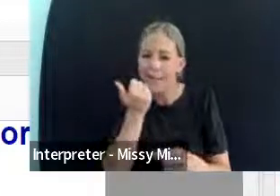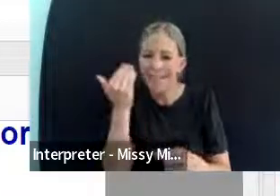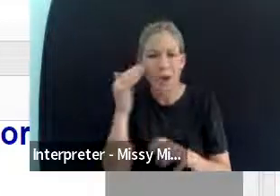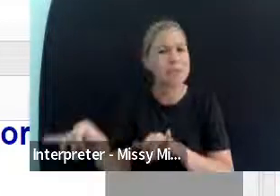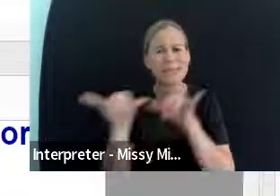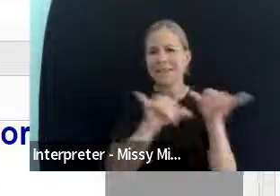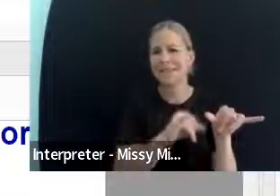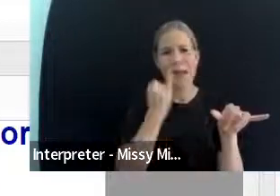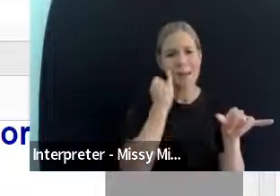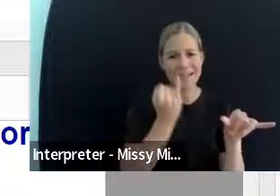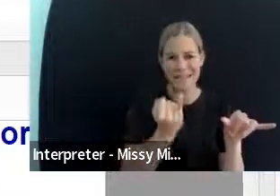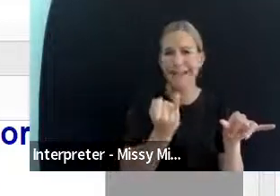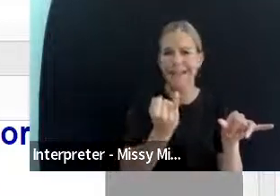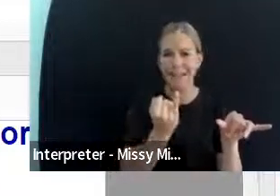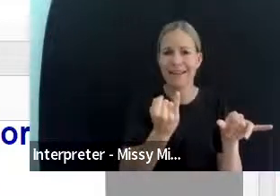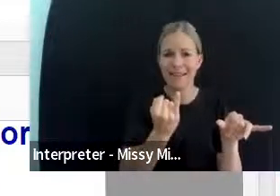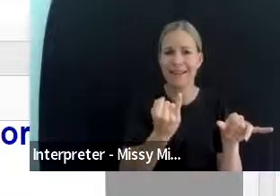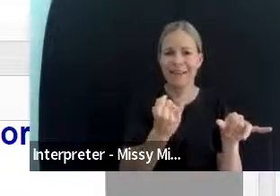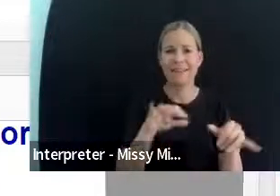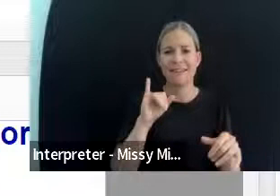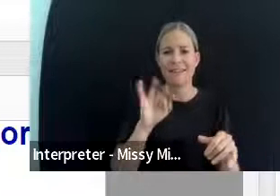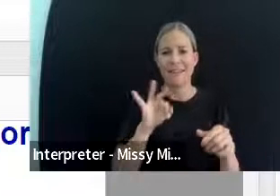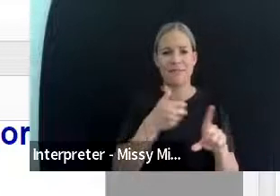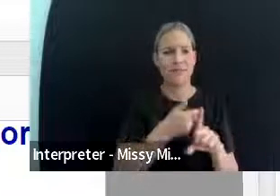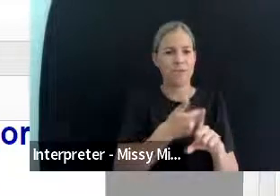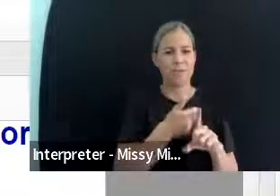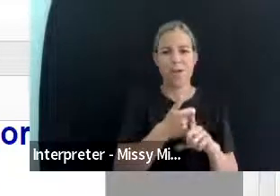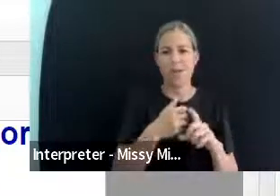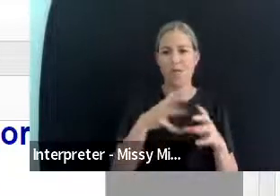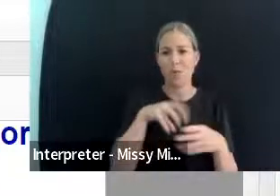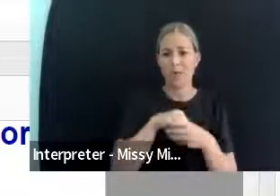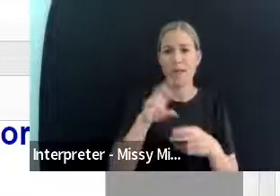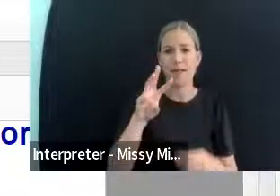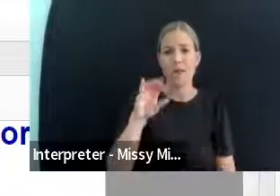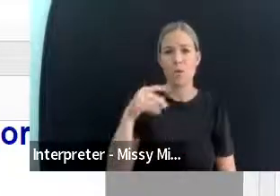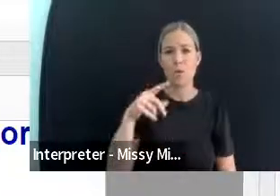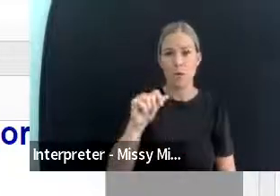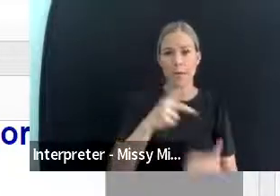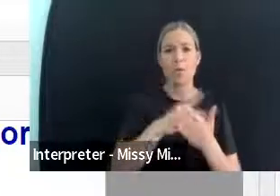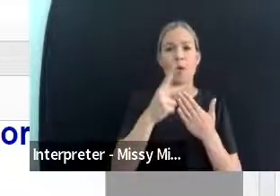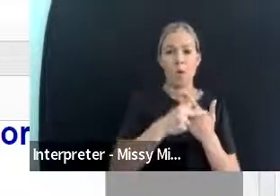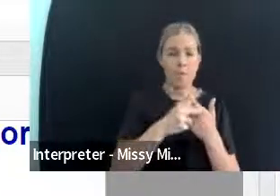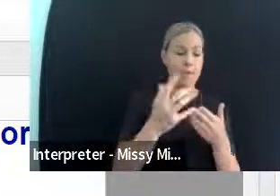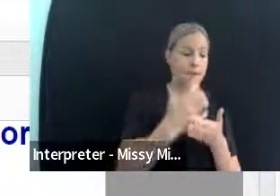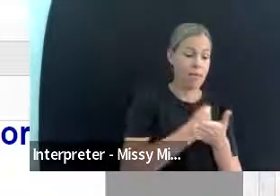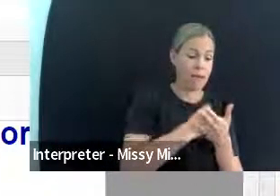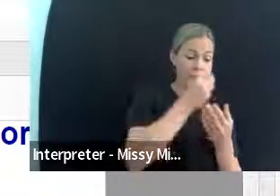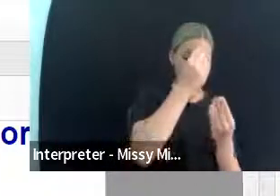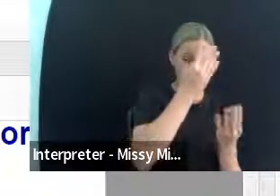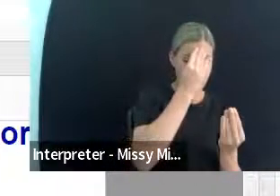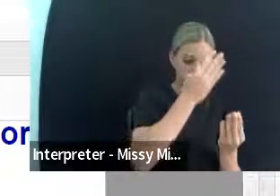seen. So similarly, people with the WIPA program have to actually collect information. They have to verify the